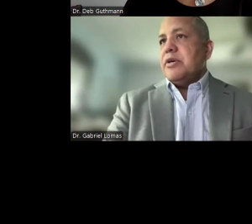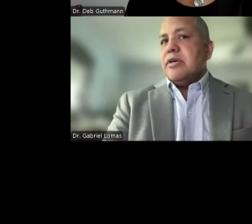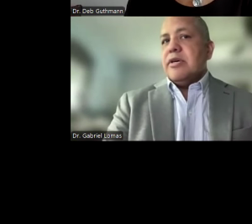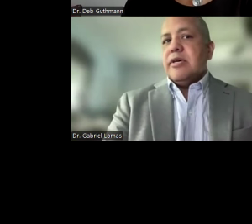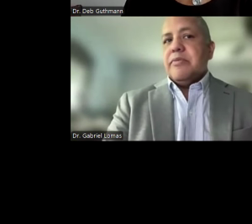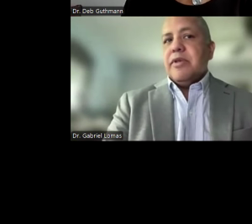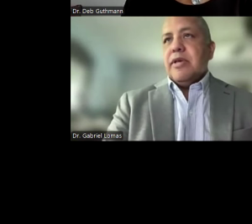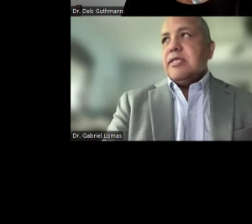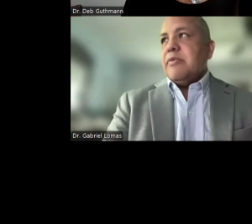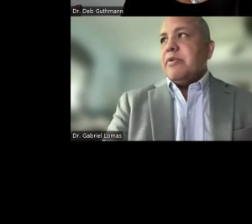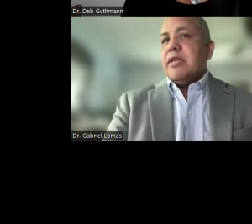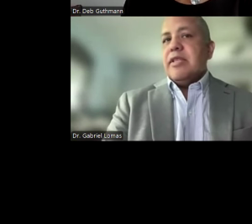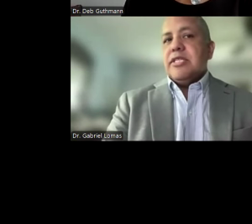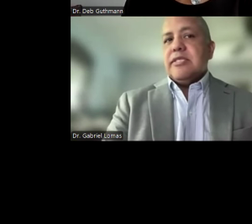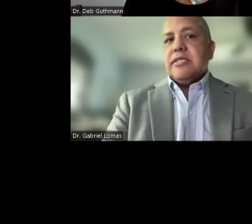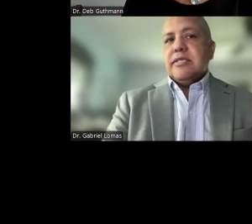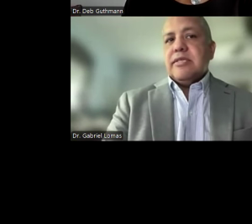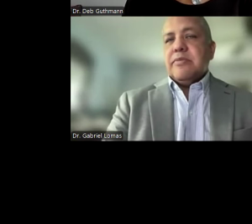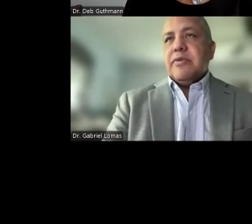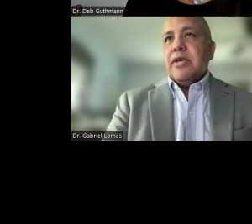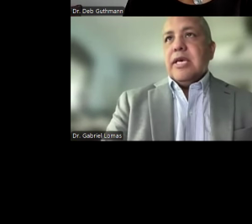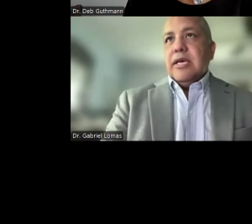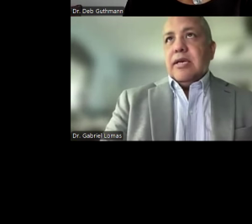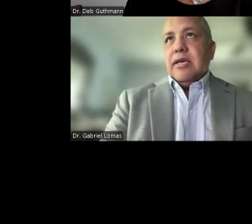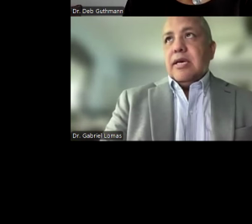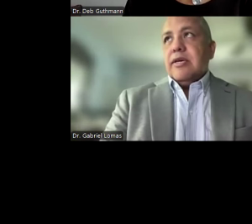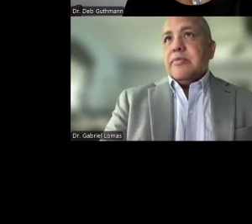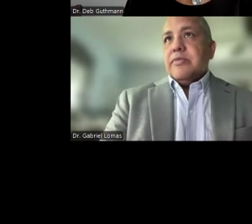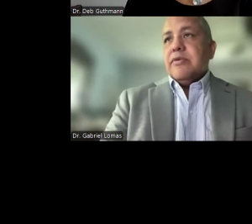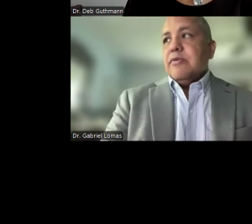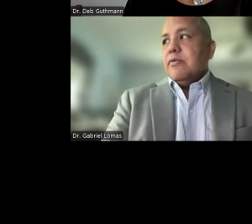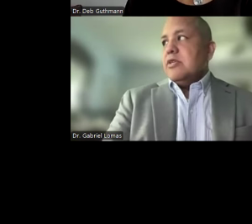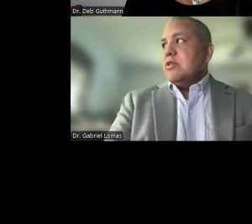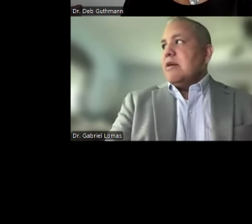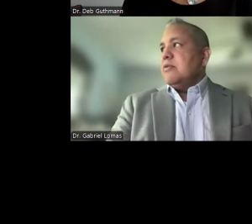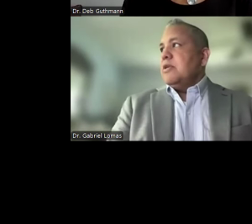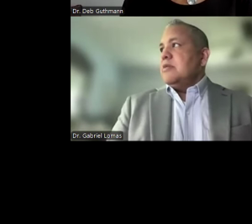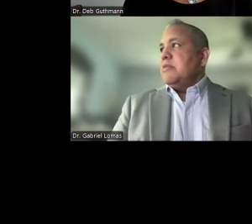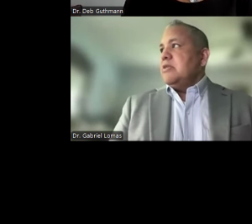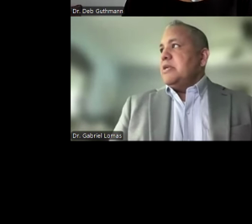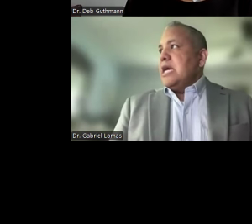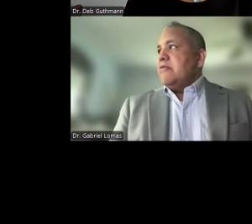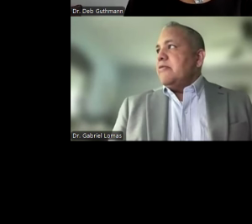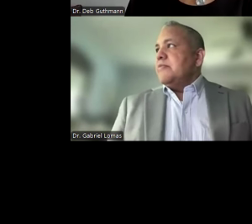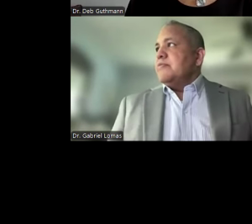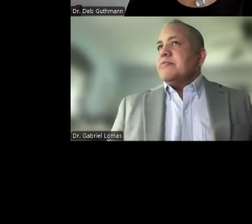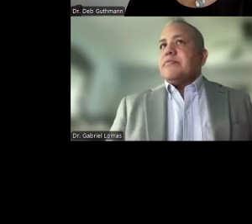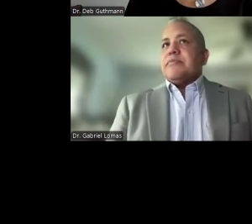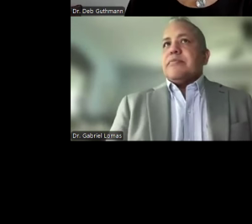this book, Deaf People in the Justice System. So we're going to start out with, what does it mean to be